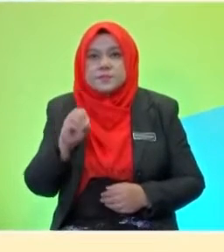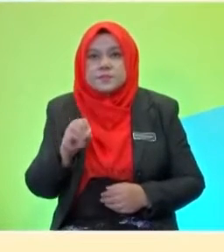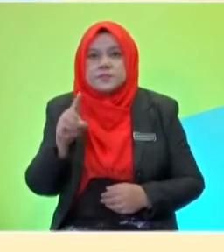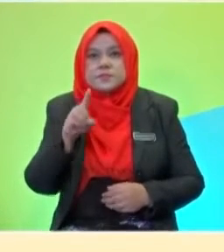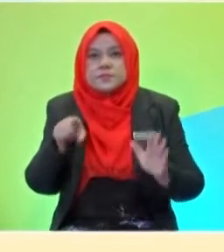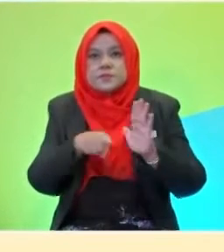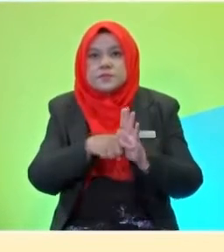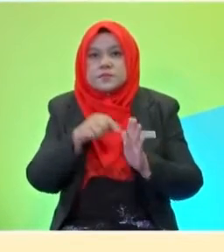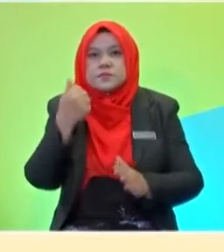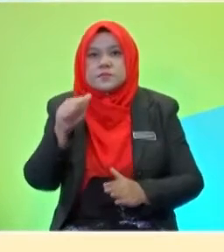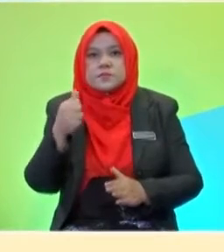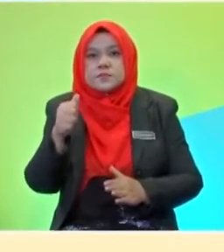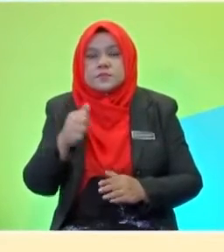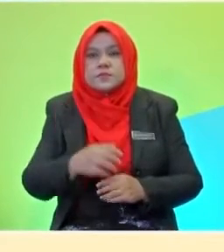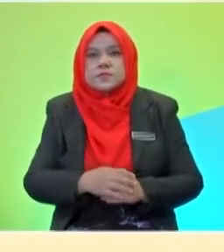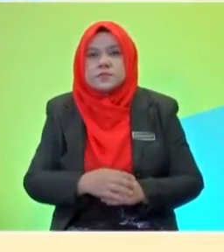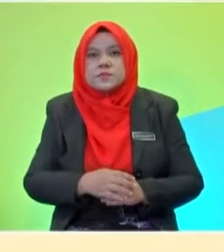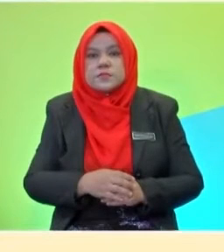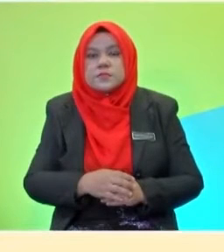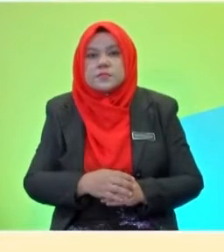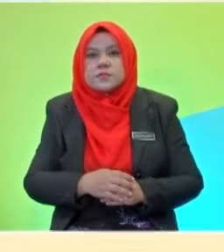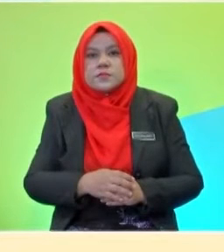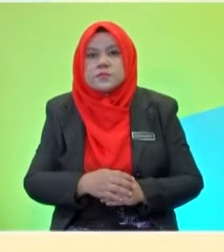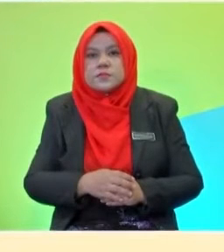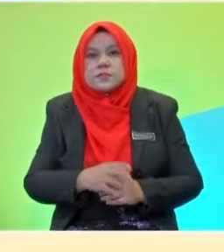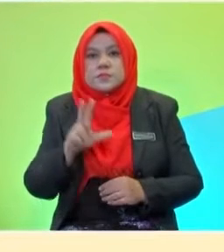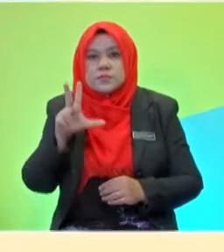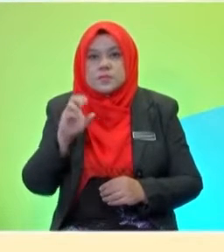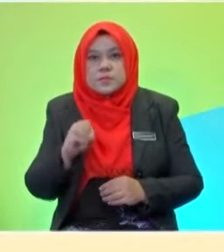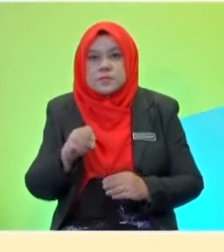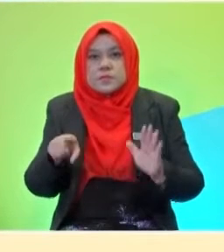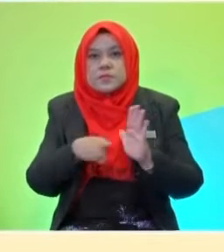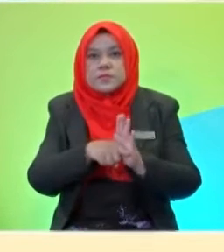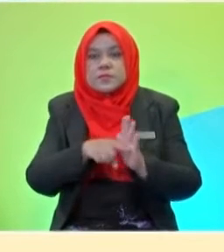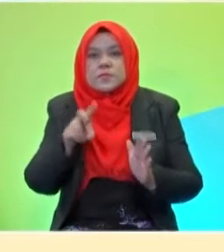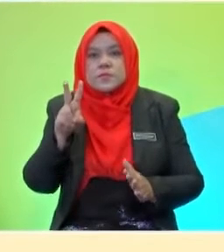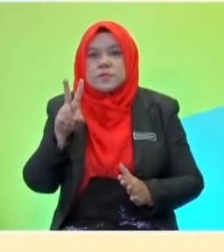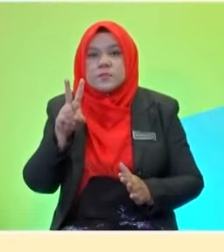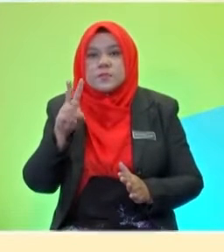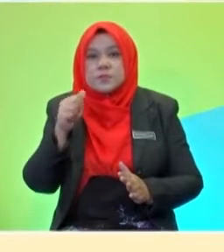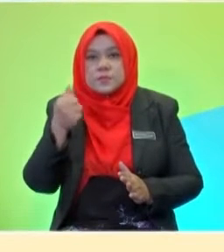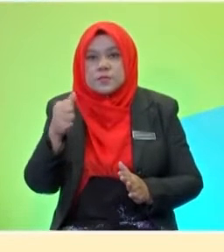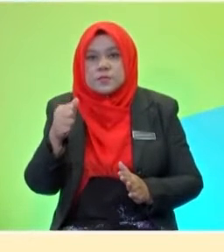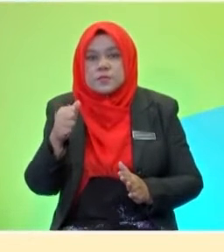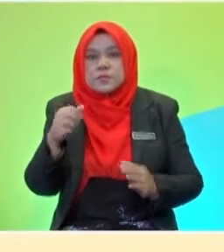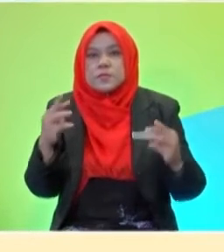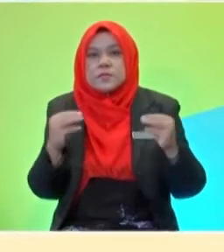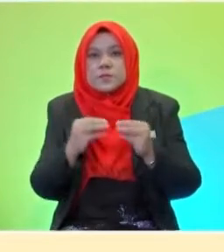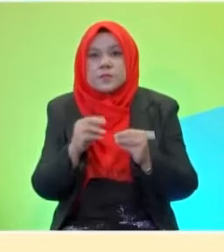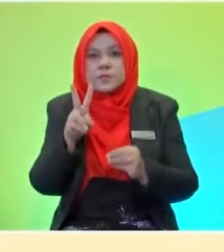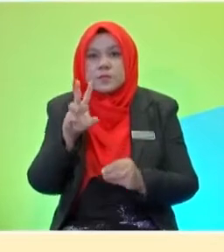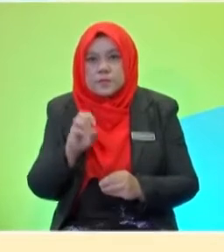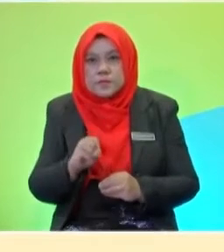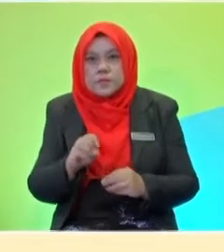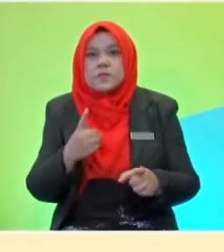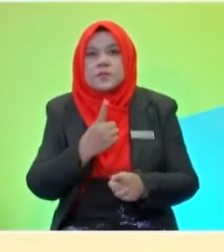10. What is the answer, Manoj? 30 minus 10 is equal to 20. Very good. Then this number sentence is